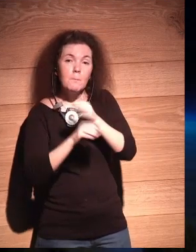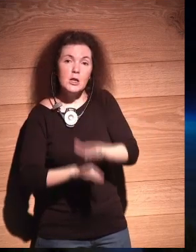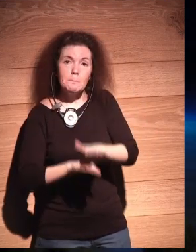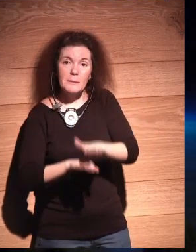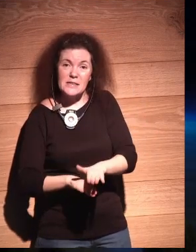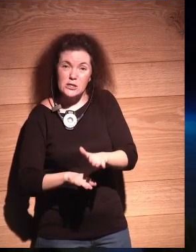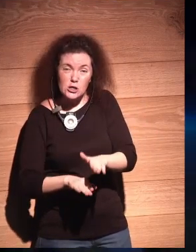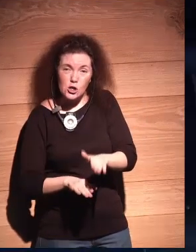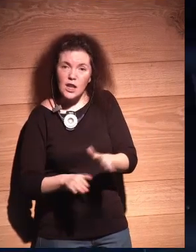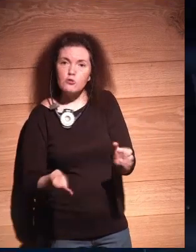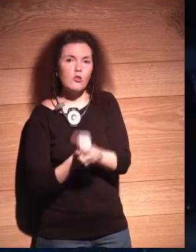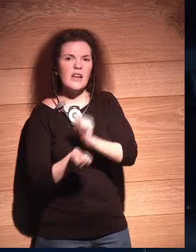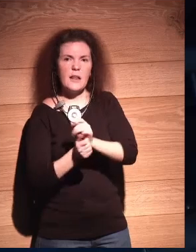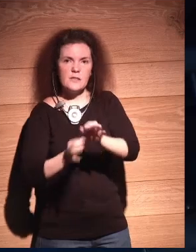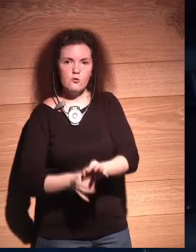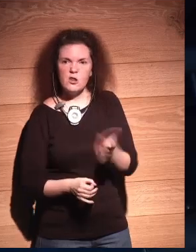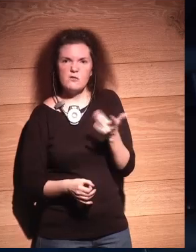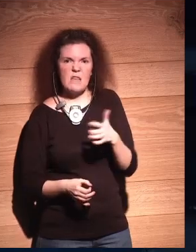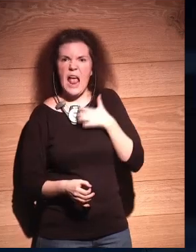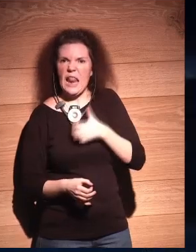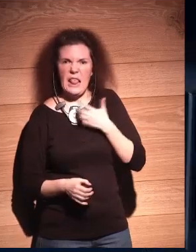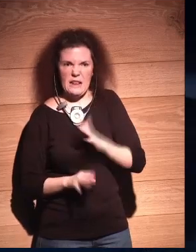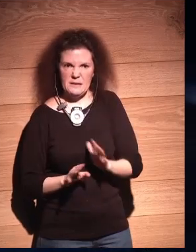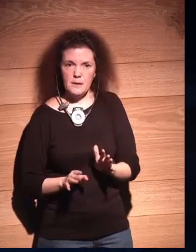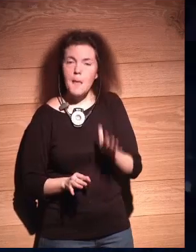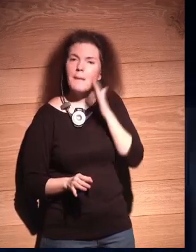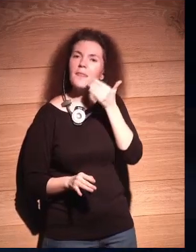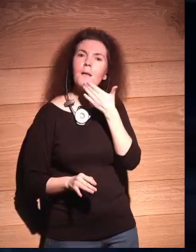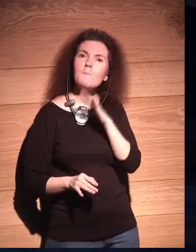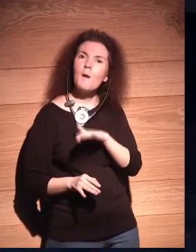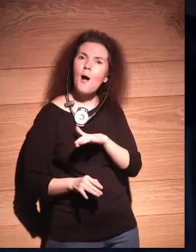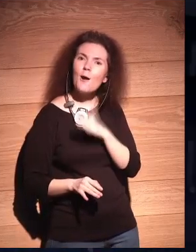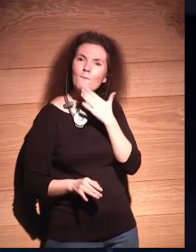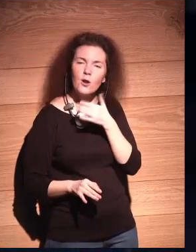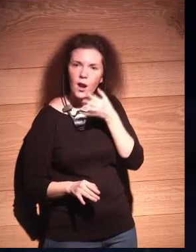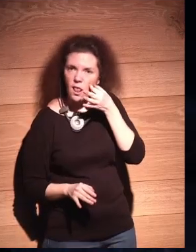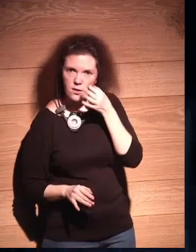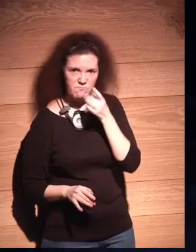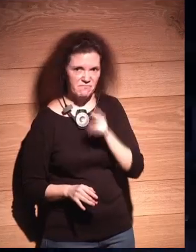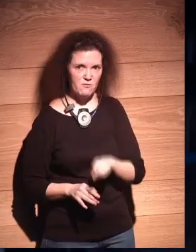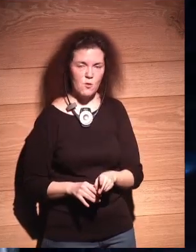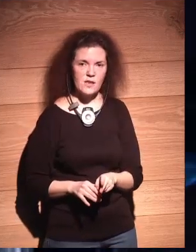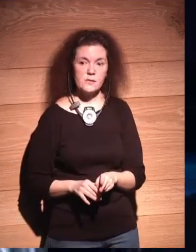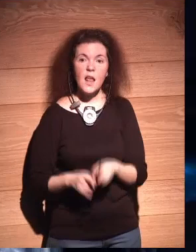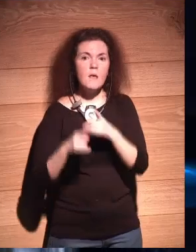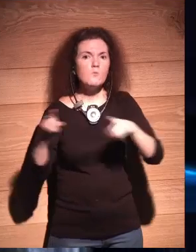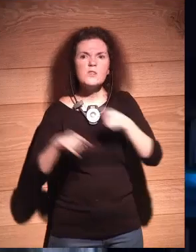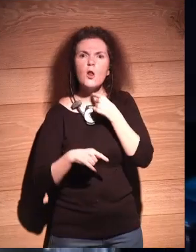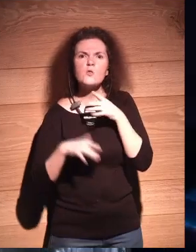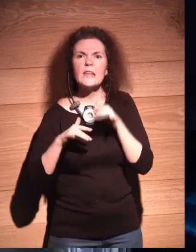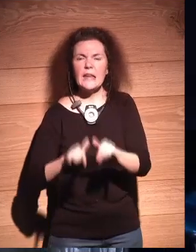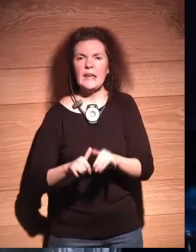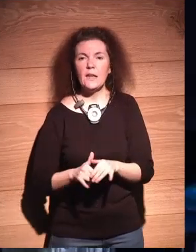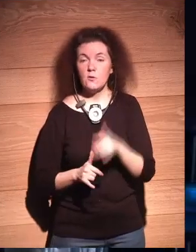pretty they're looking sort of cute there, but they're really not. And they didn't even like music. So anyway,